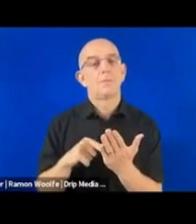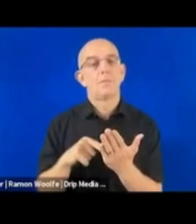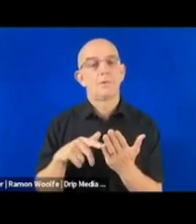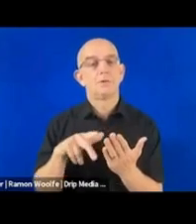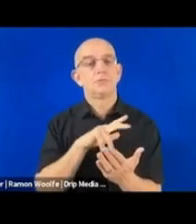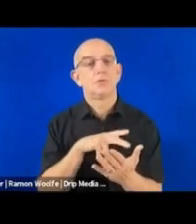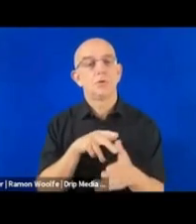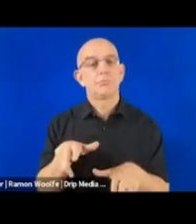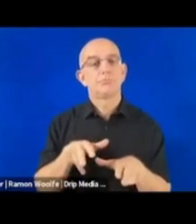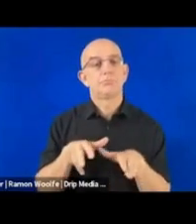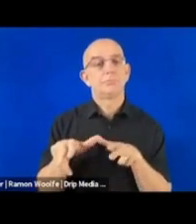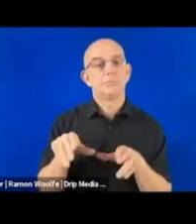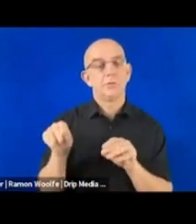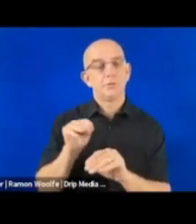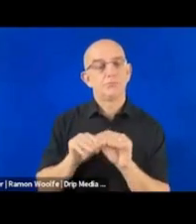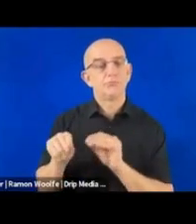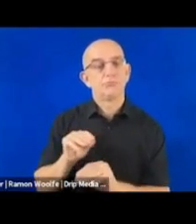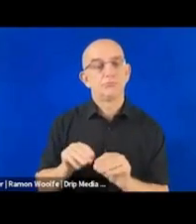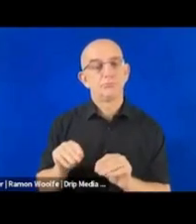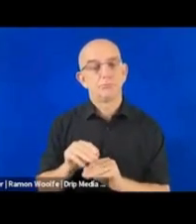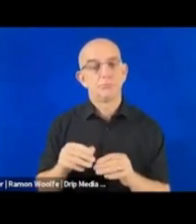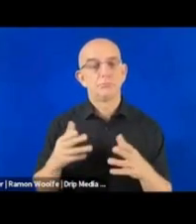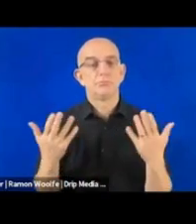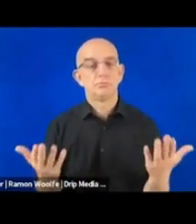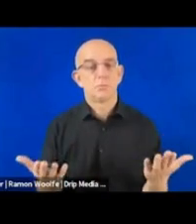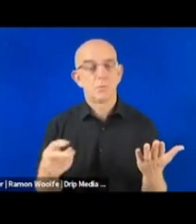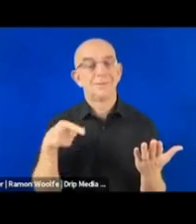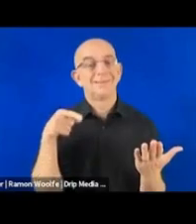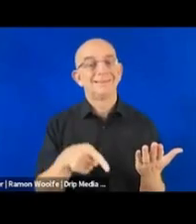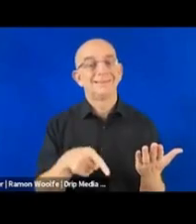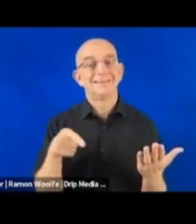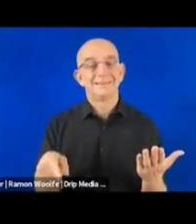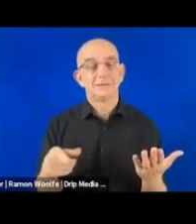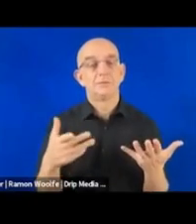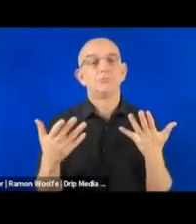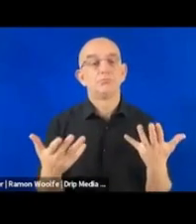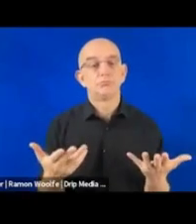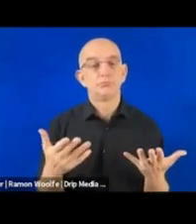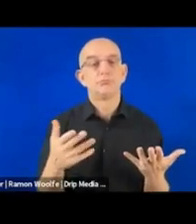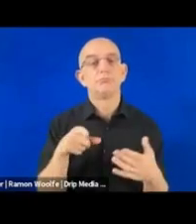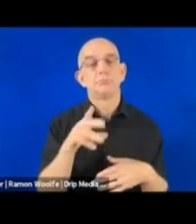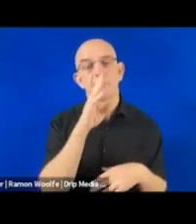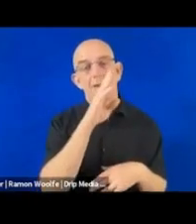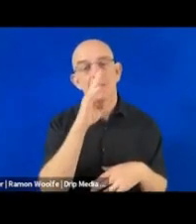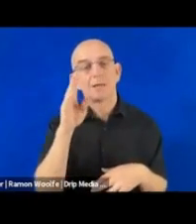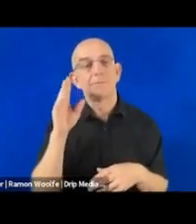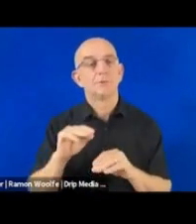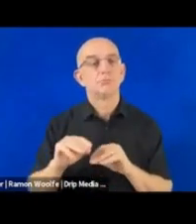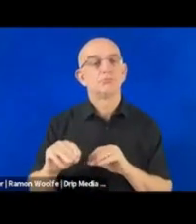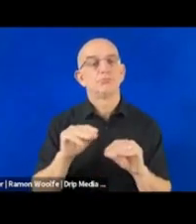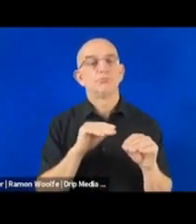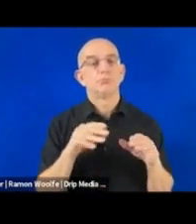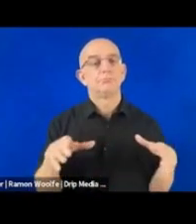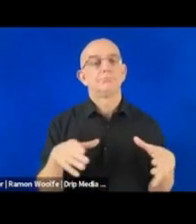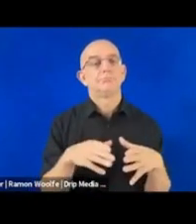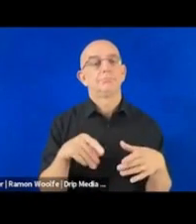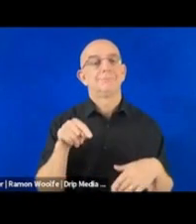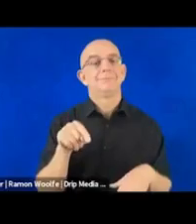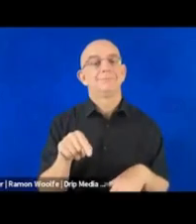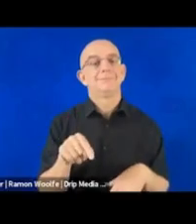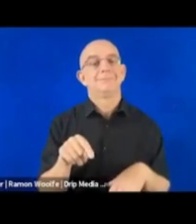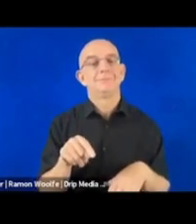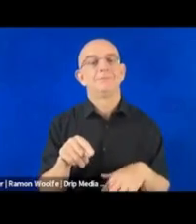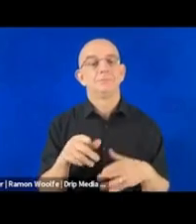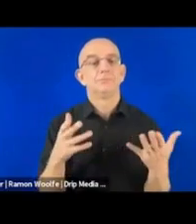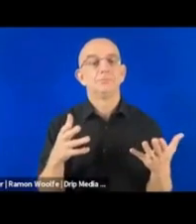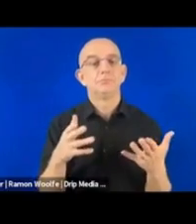Currently, the college is working with ILO, UNICEF, but also IPRI to finalize the diploma. So it's in the process where we're